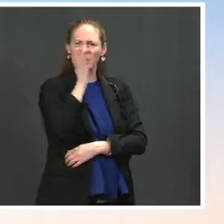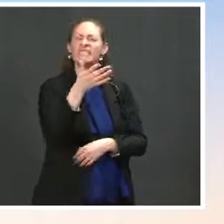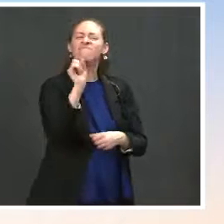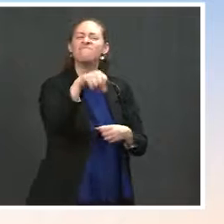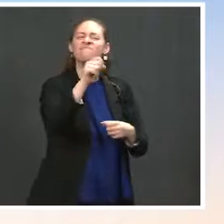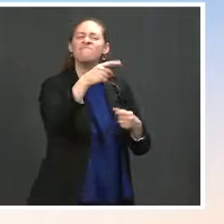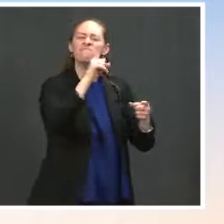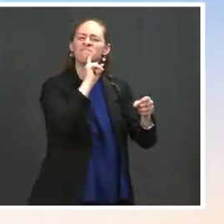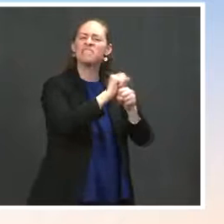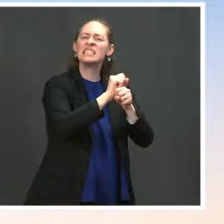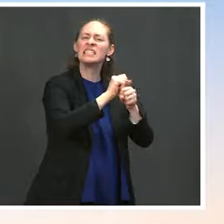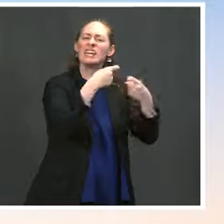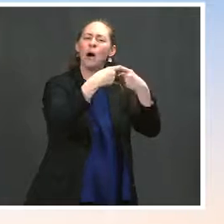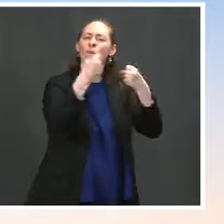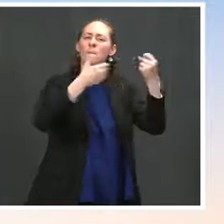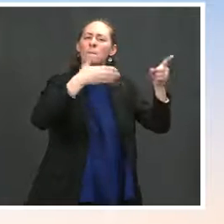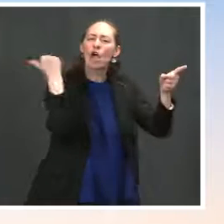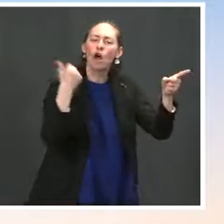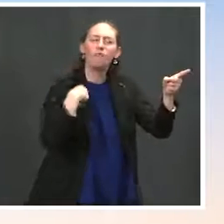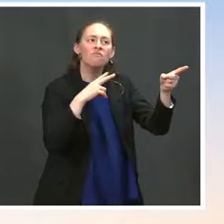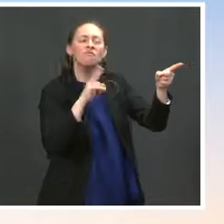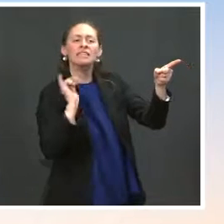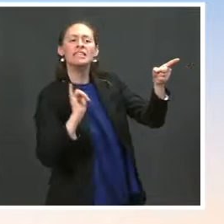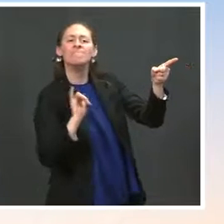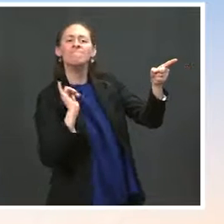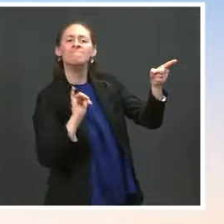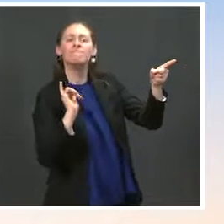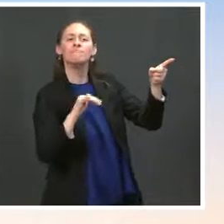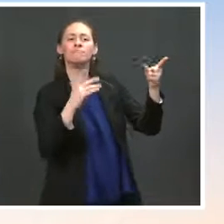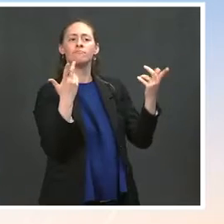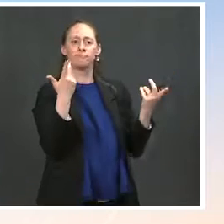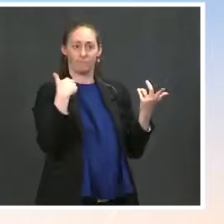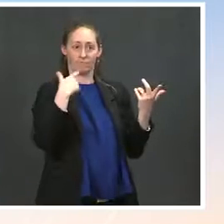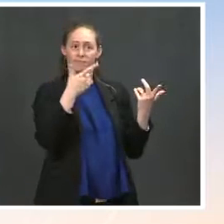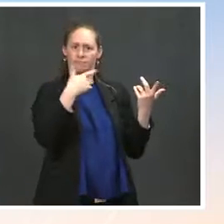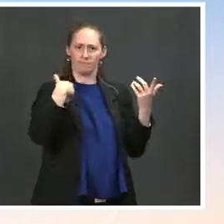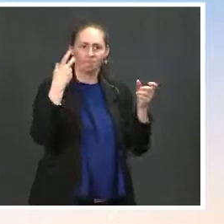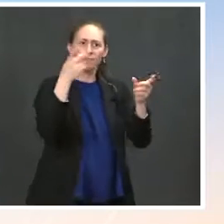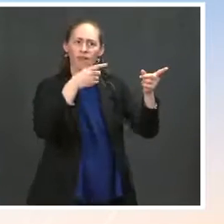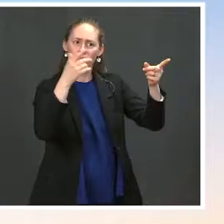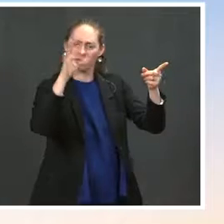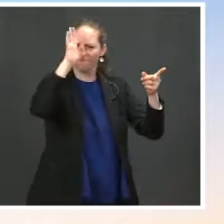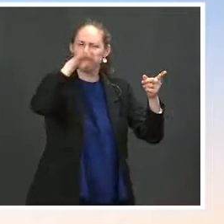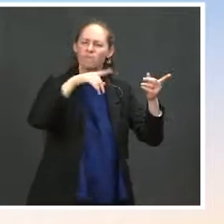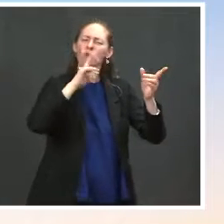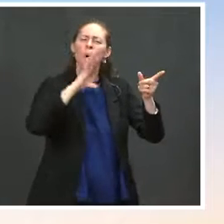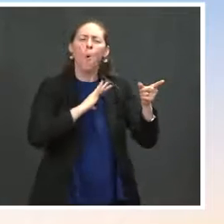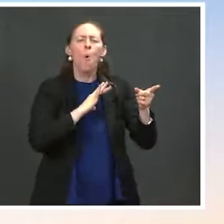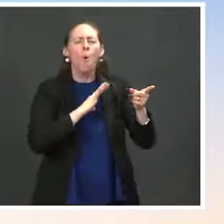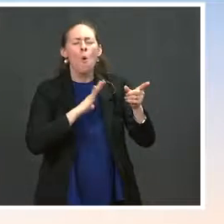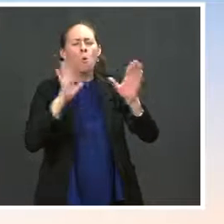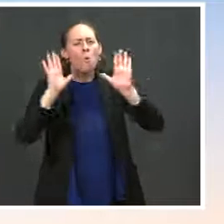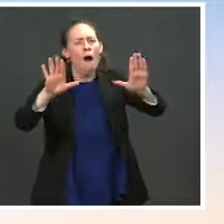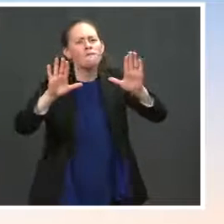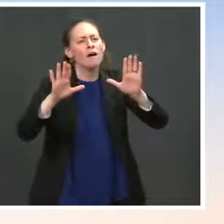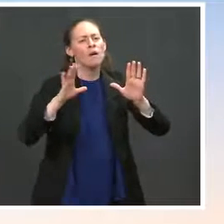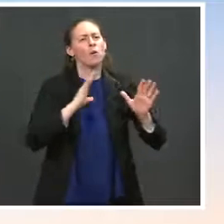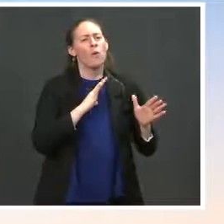it. And now if you've driven one, but they're fabulous. They're really great. And so